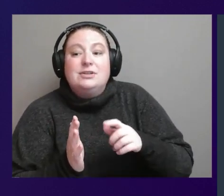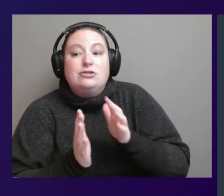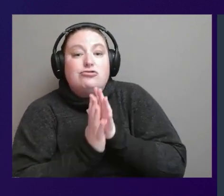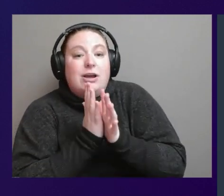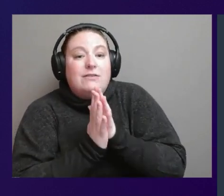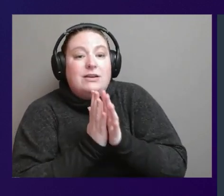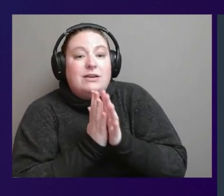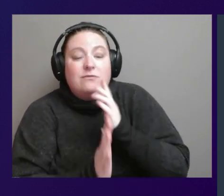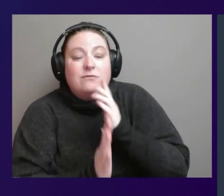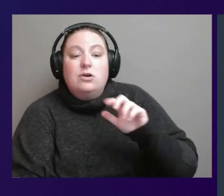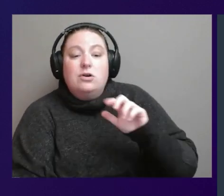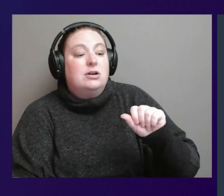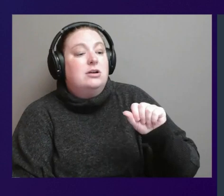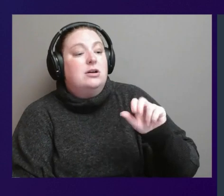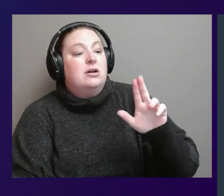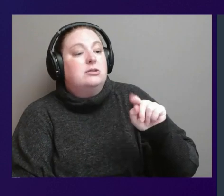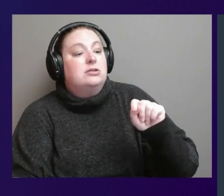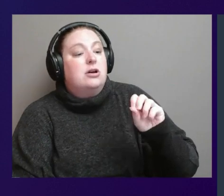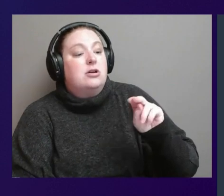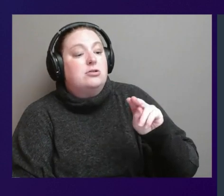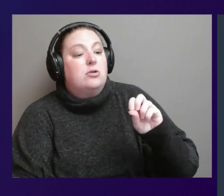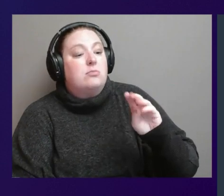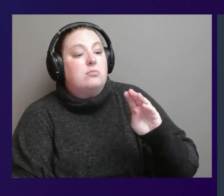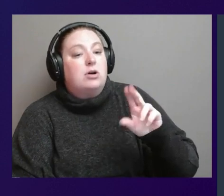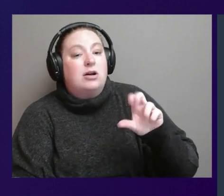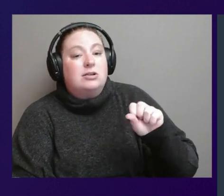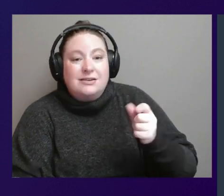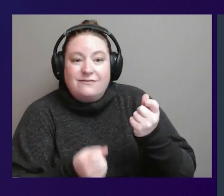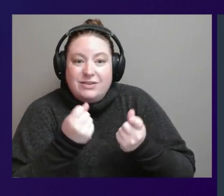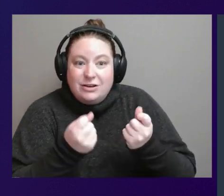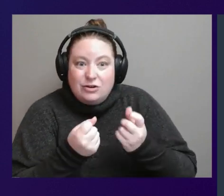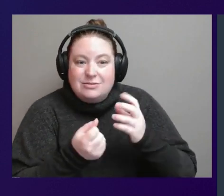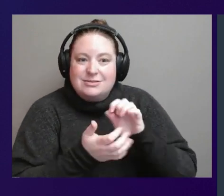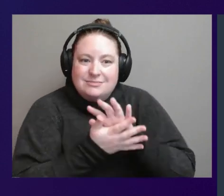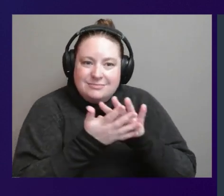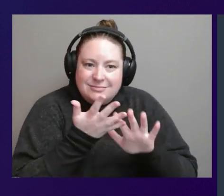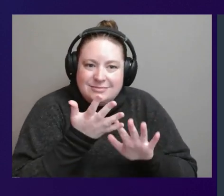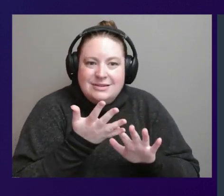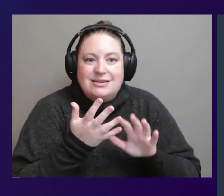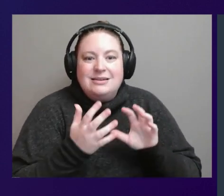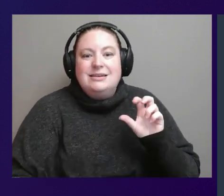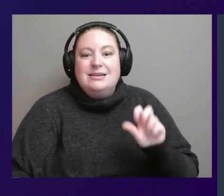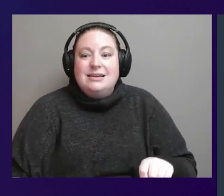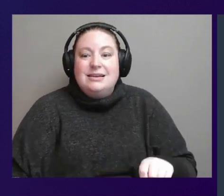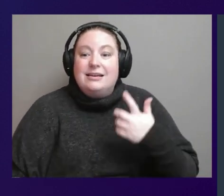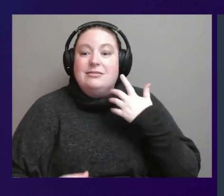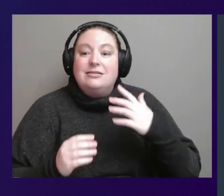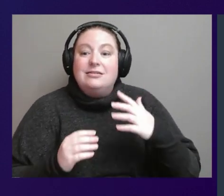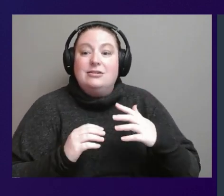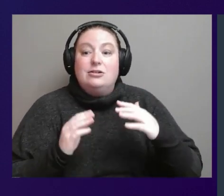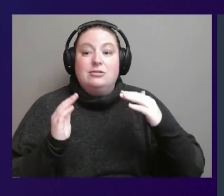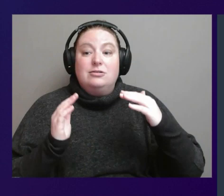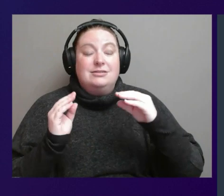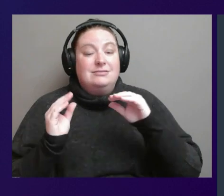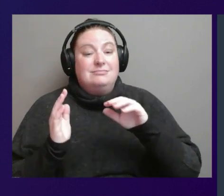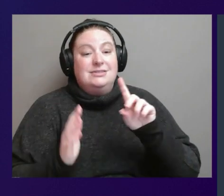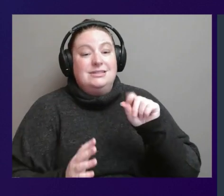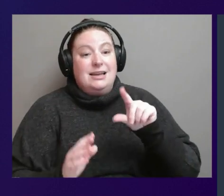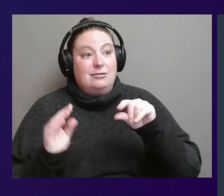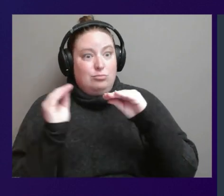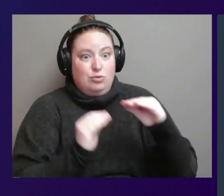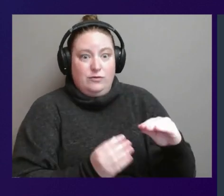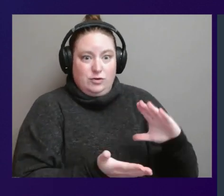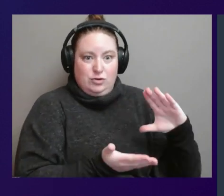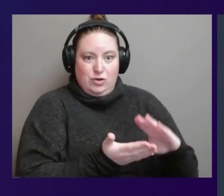devices. With S3 Glacier, you can realize cost savings by moving data to the lowest cost storage classes while retaining your ability